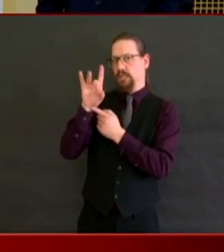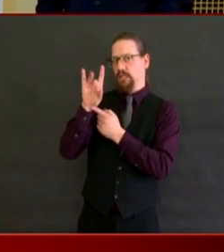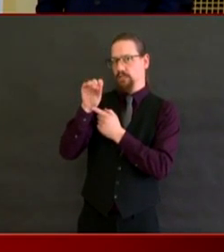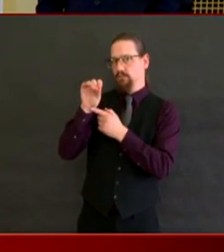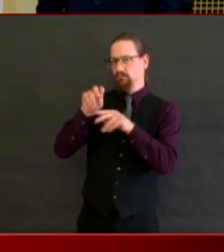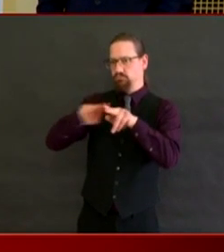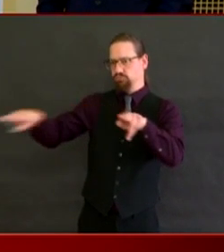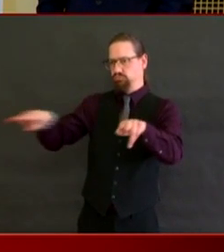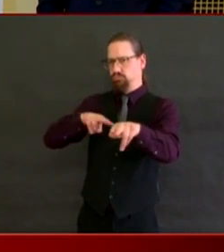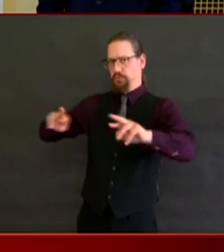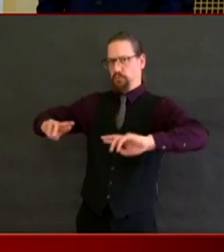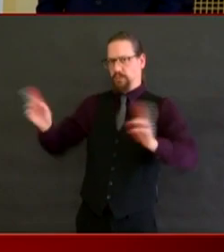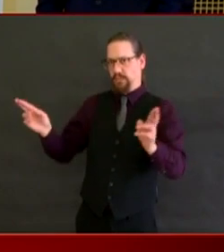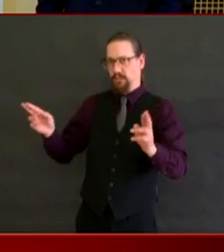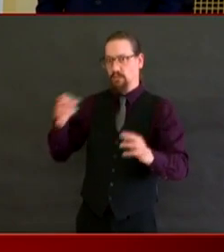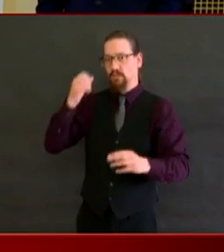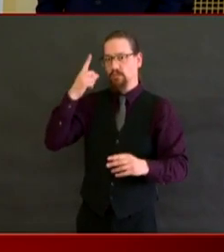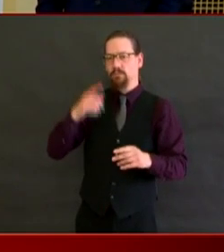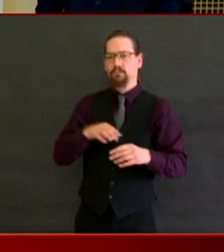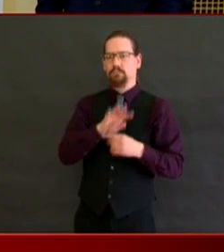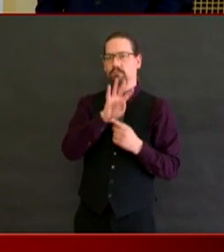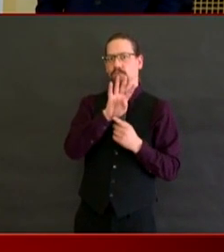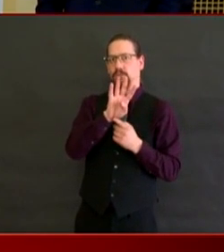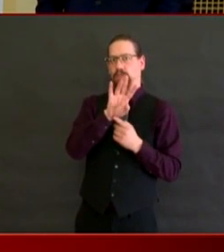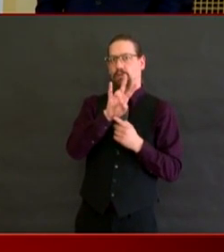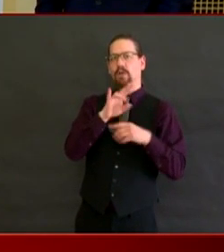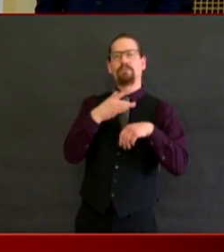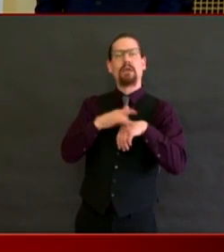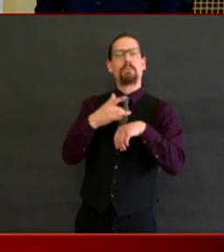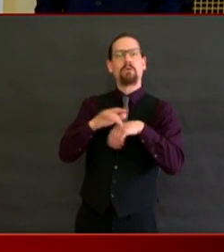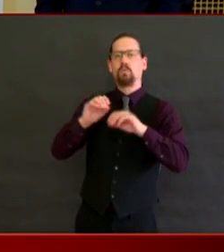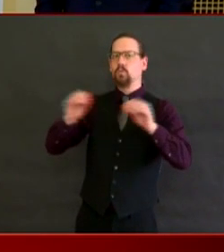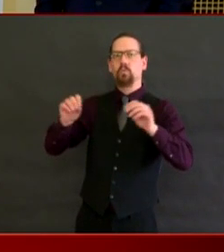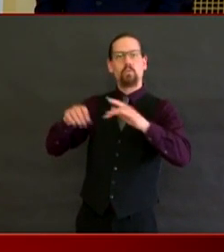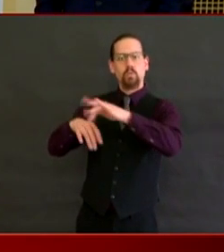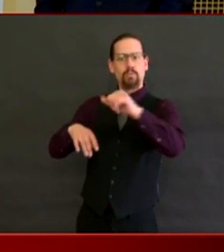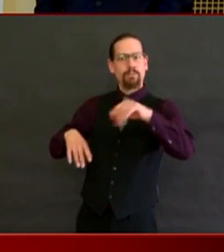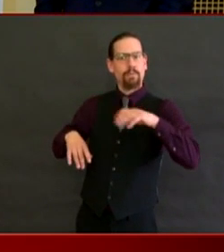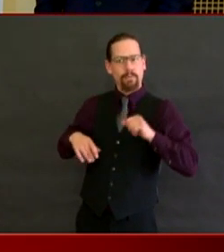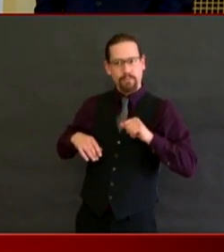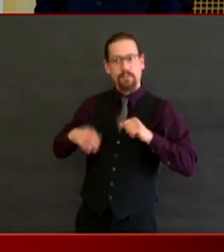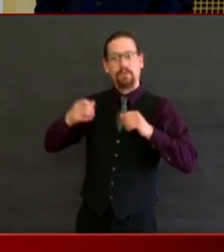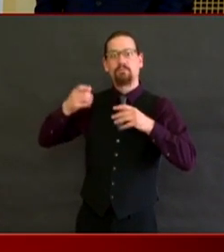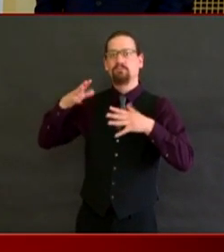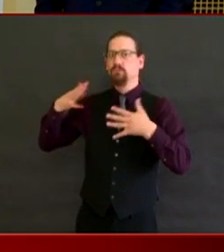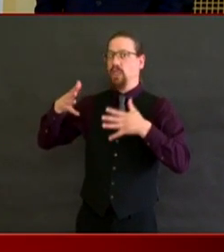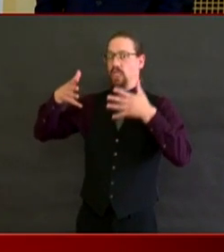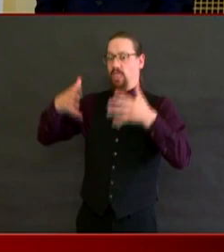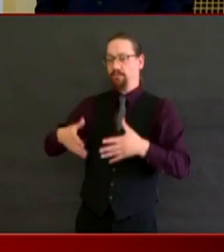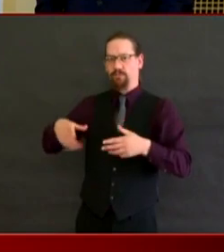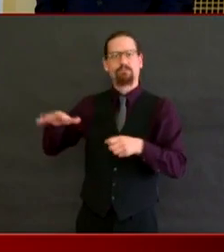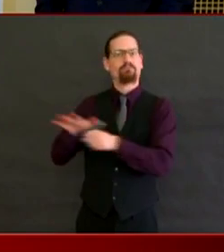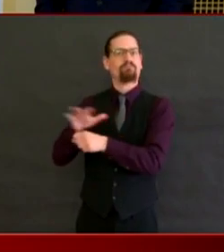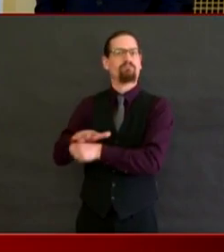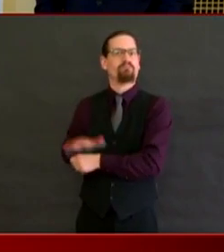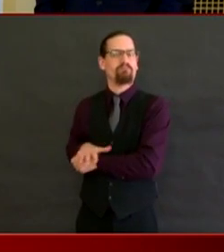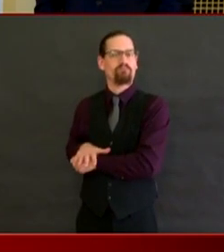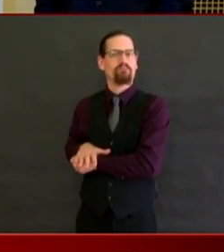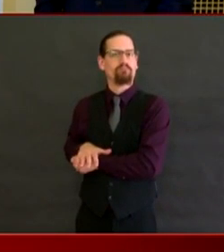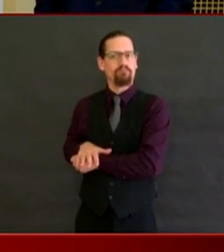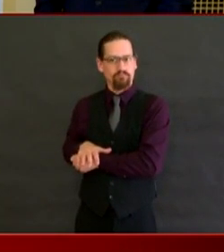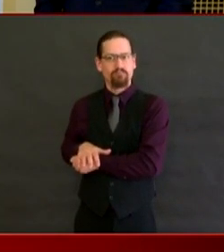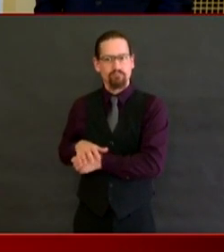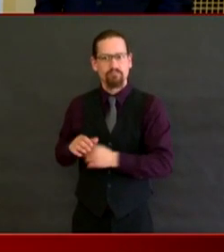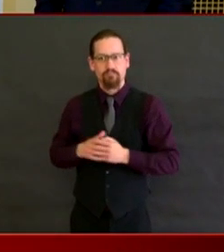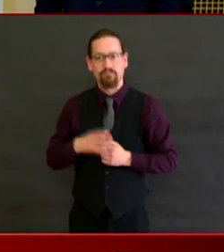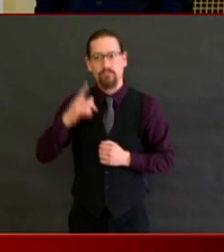them are vacant. The rest are occupied. Based on what the governor shared yesterday, there is